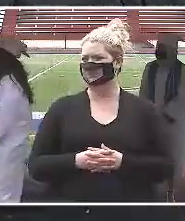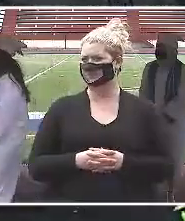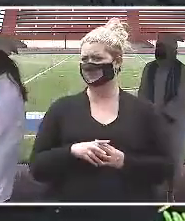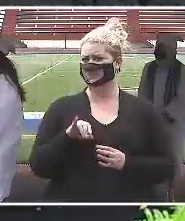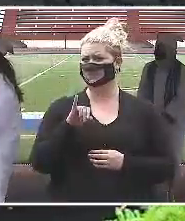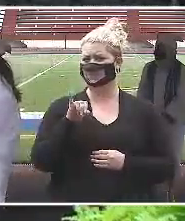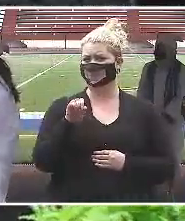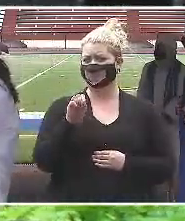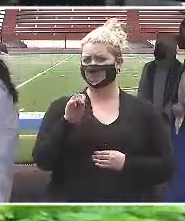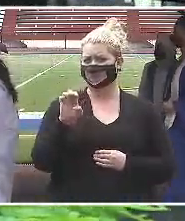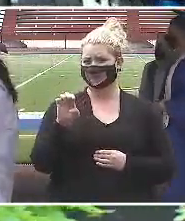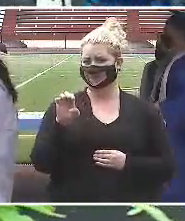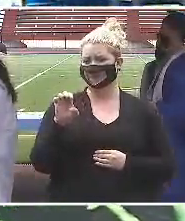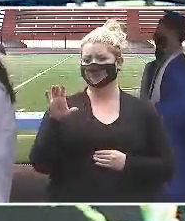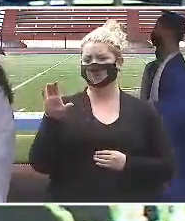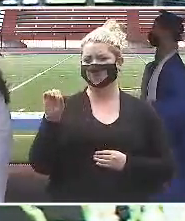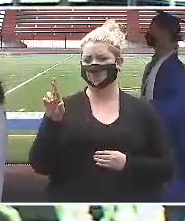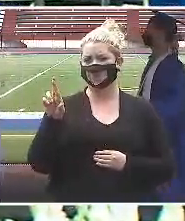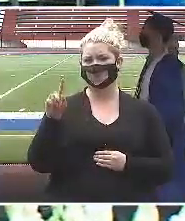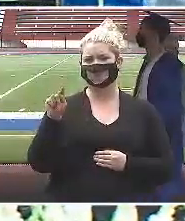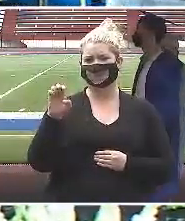Jose Cortez Sendejas.